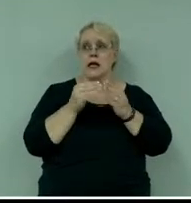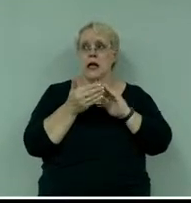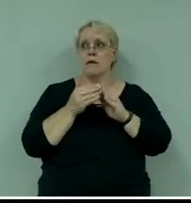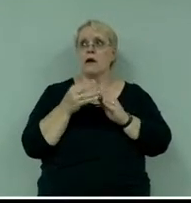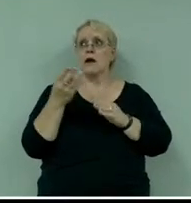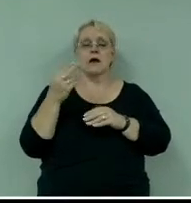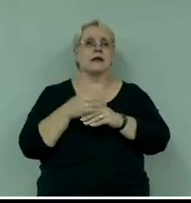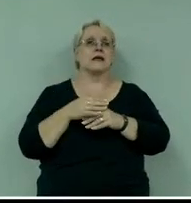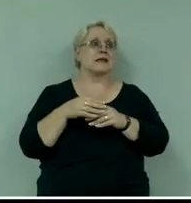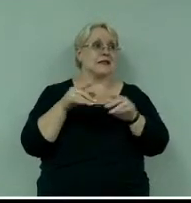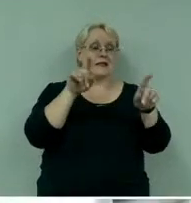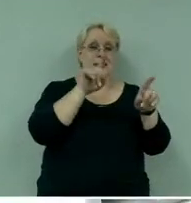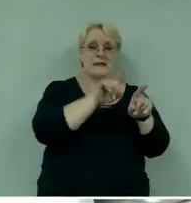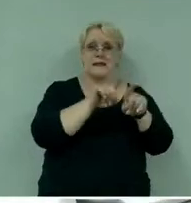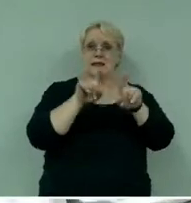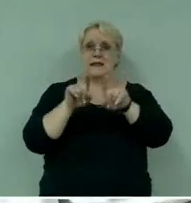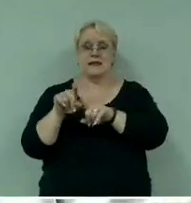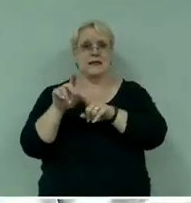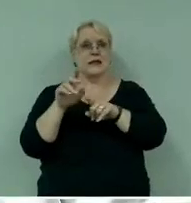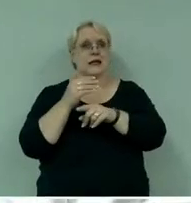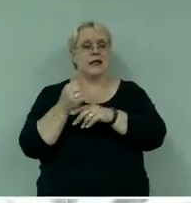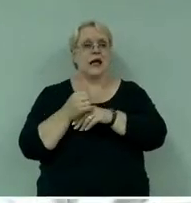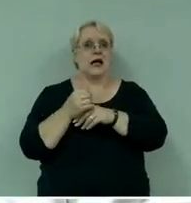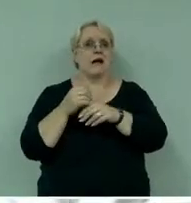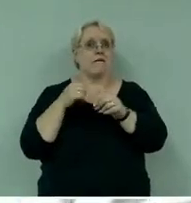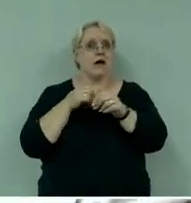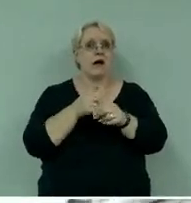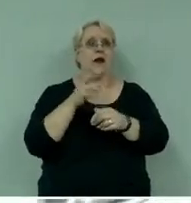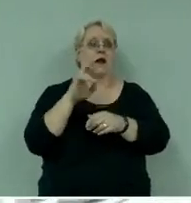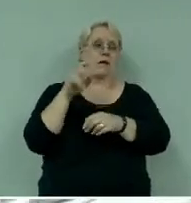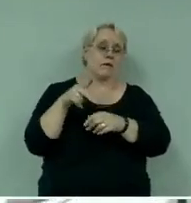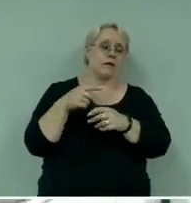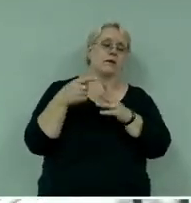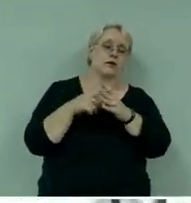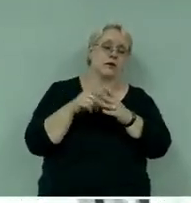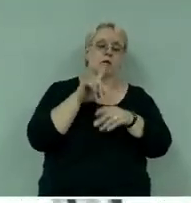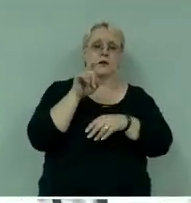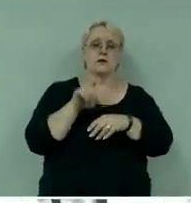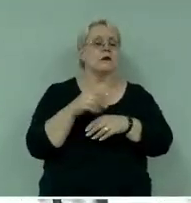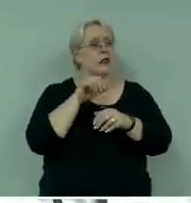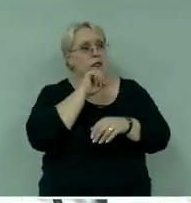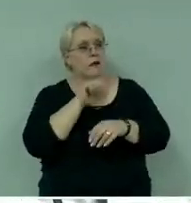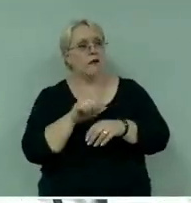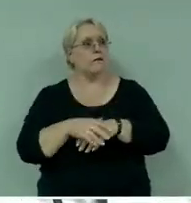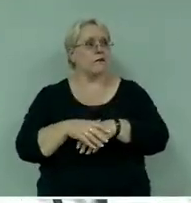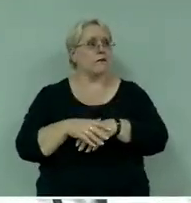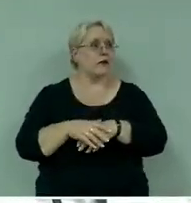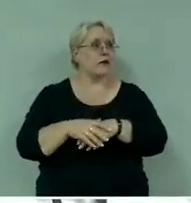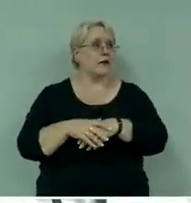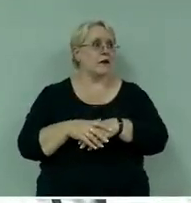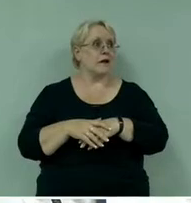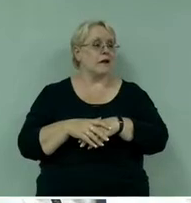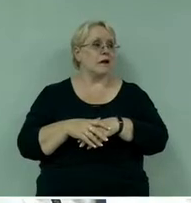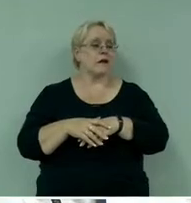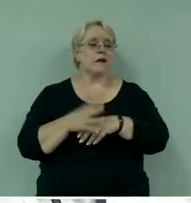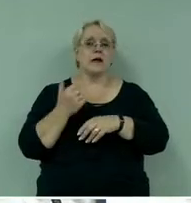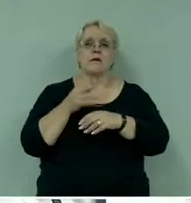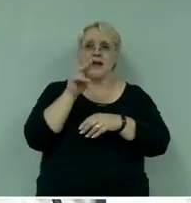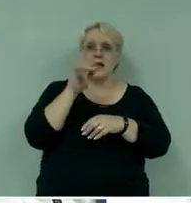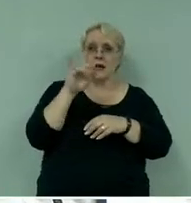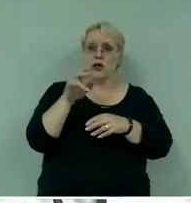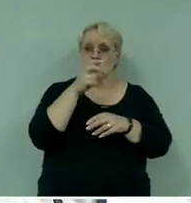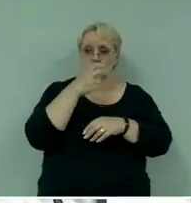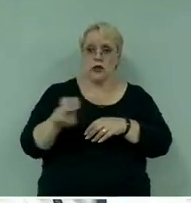Hammond. Very similar types of projects, yes. Can the, And this is like a follow-up to our original question, so Yeah. I love it. Thank you. Can the resources of the Kennedy